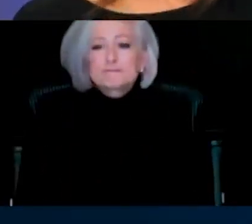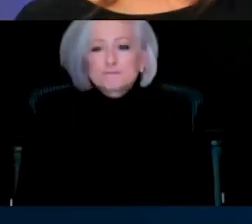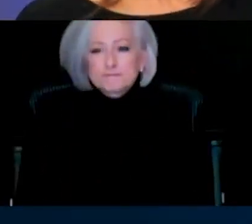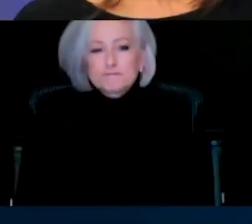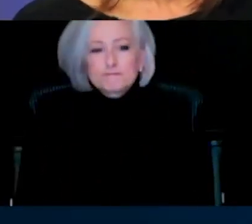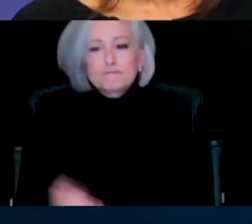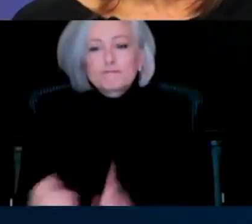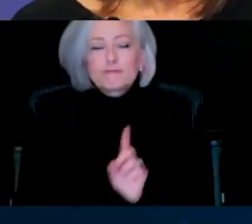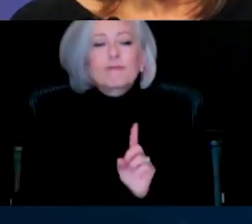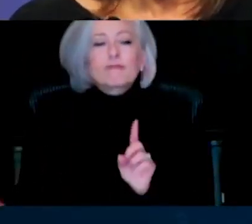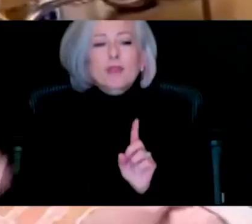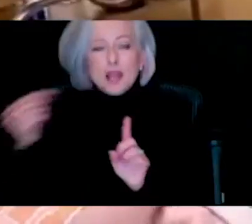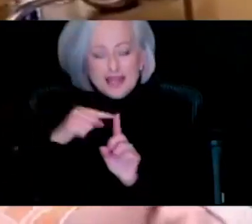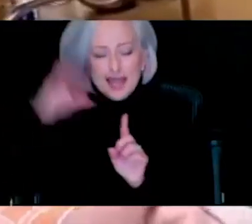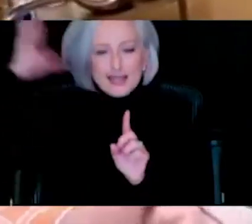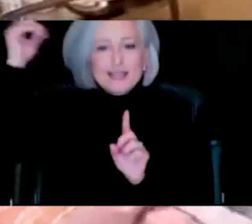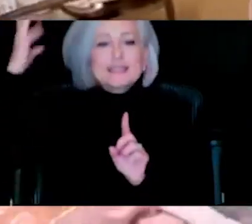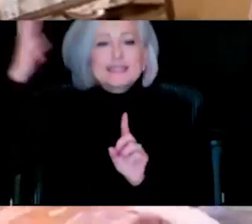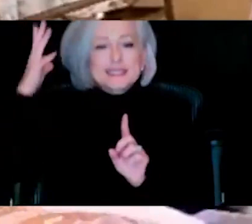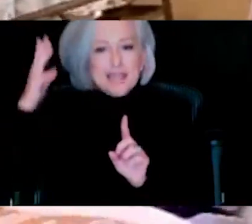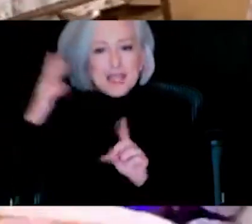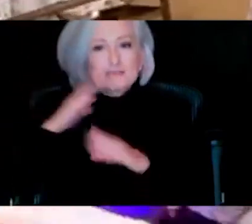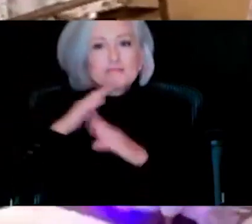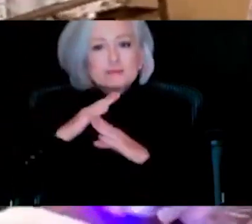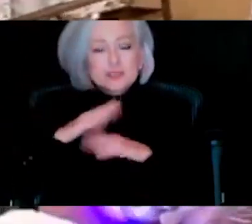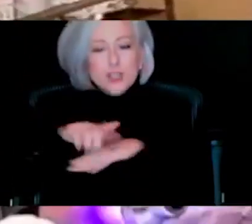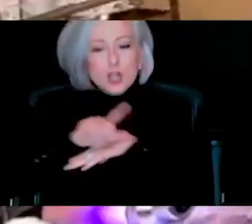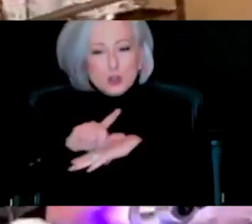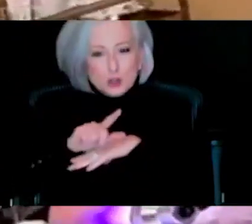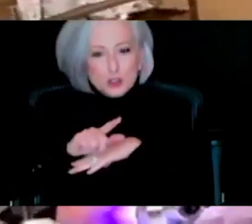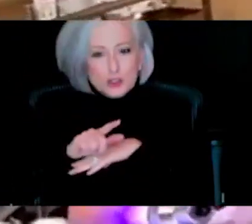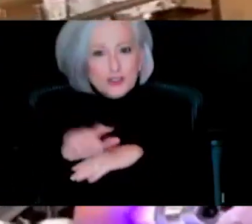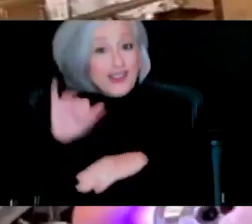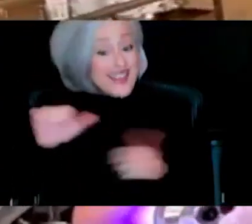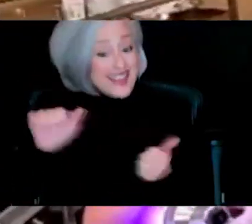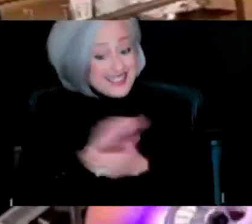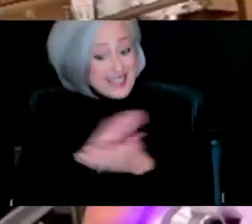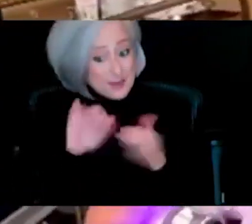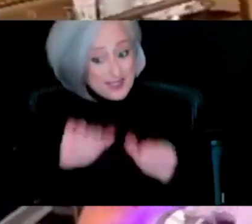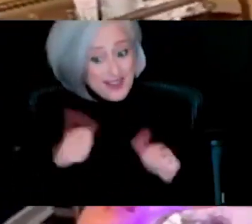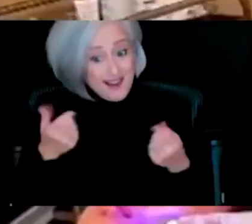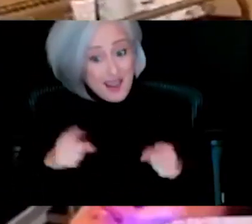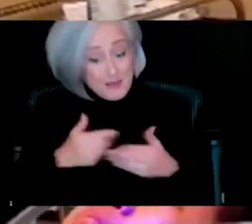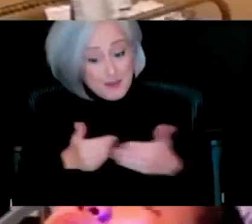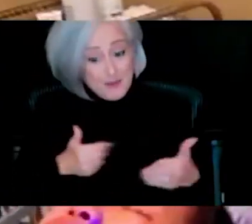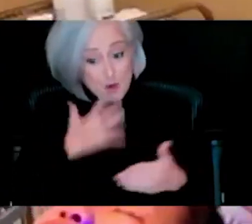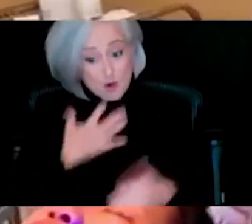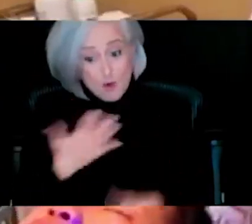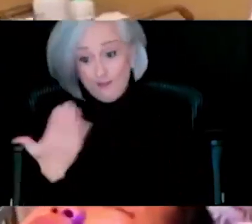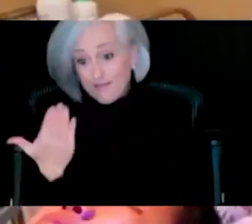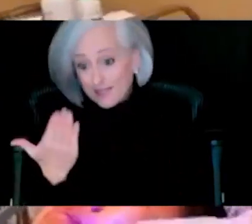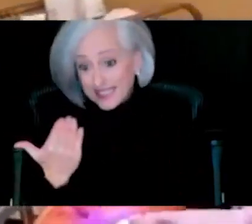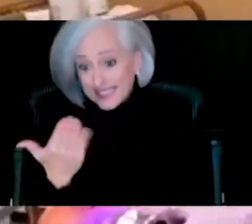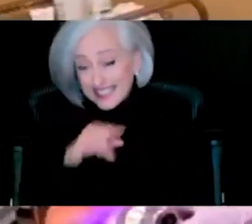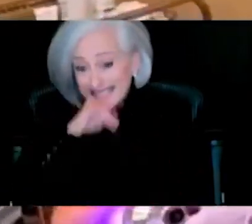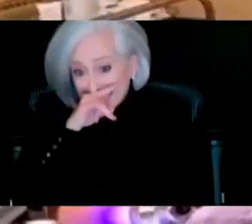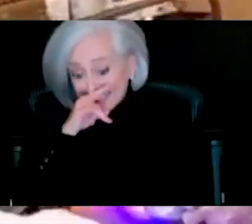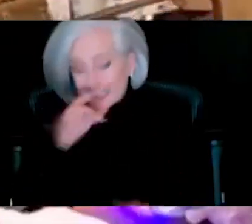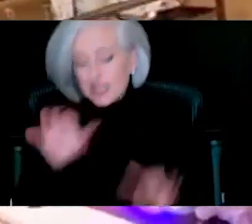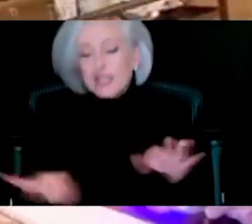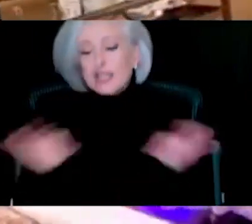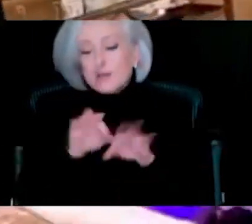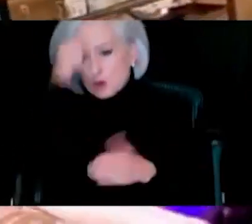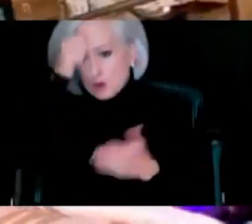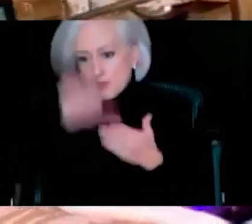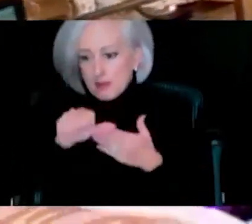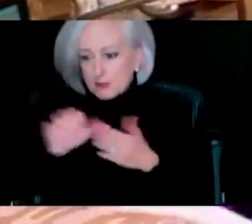A lot of our sun damage can happen as we're kids, even before the age of 15. So just try to remember to apply it to your children and protect them